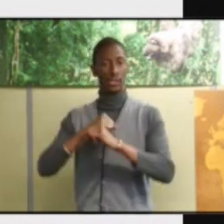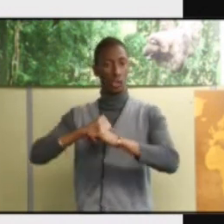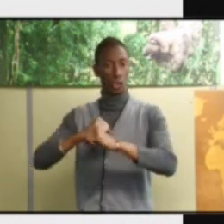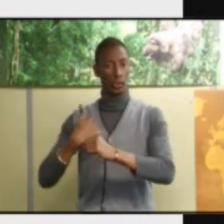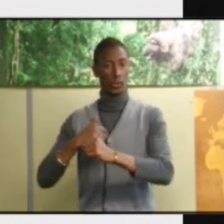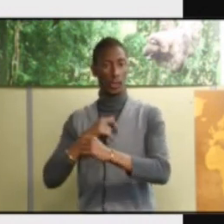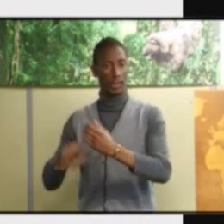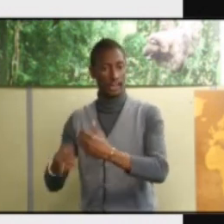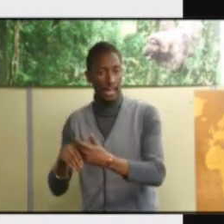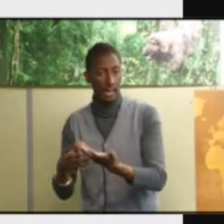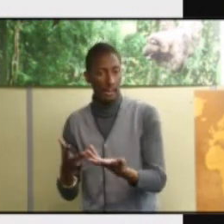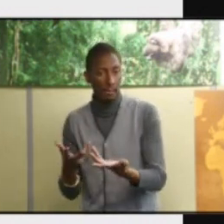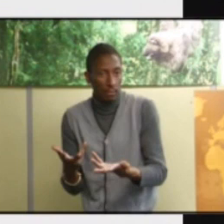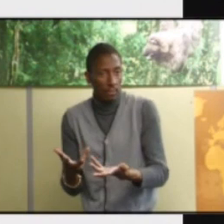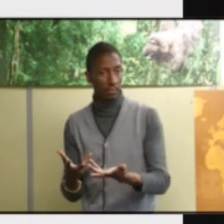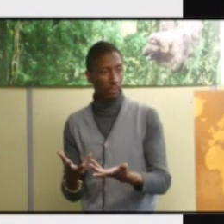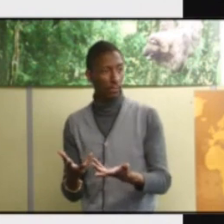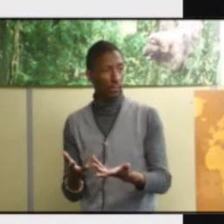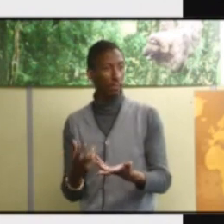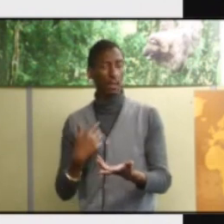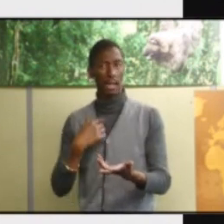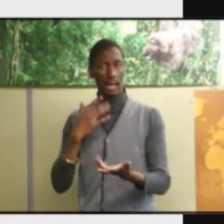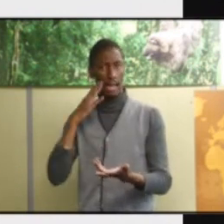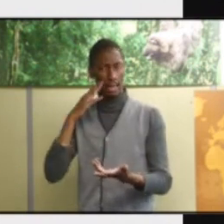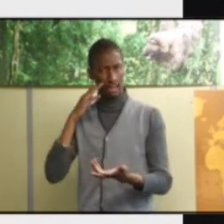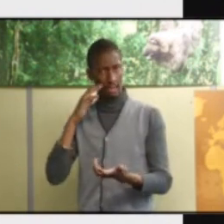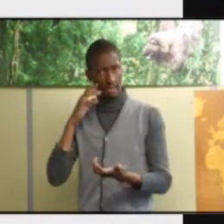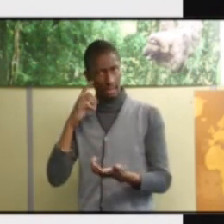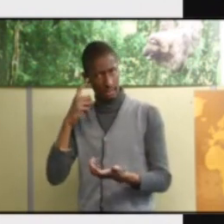I believe that OPS